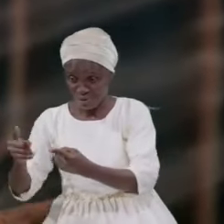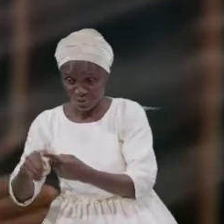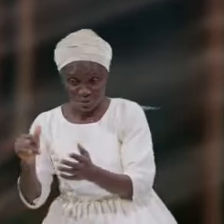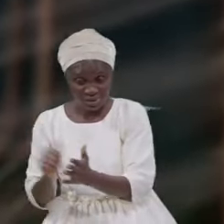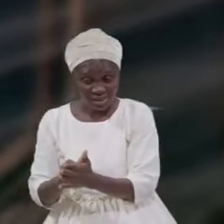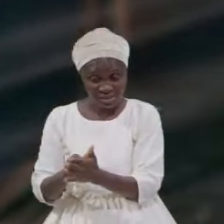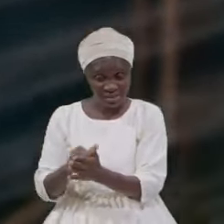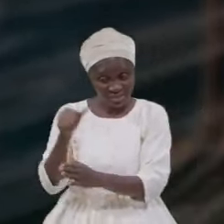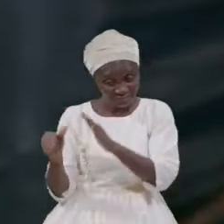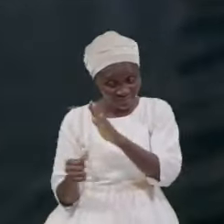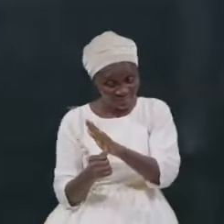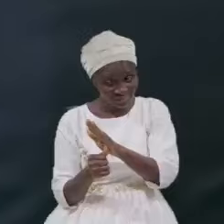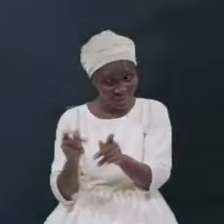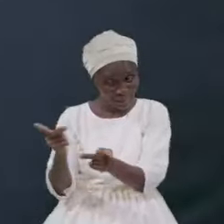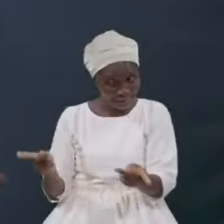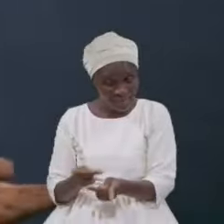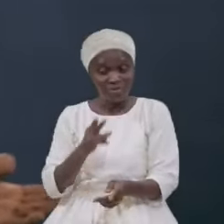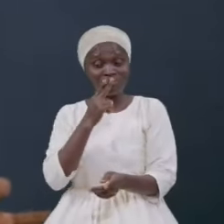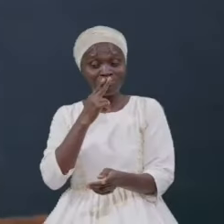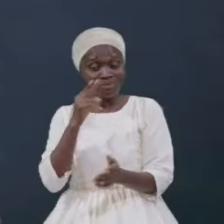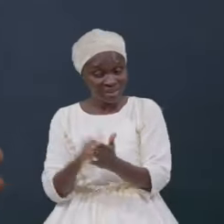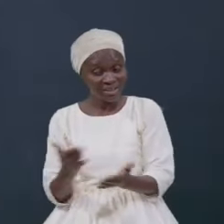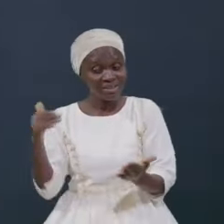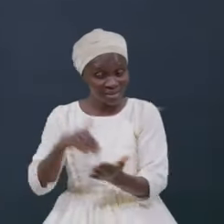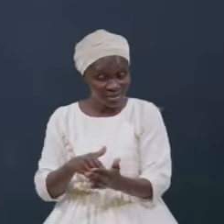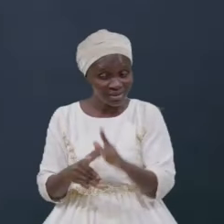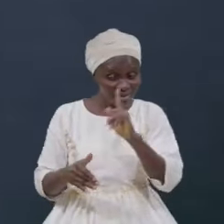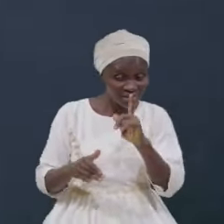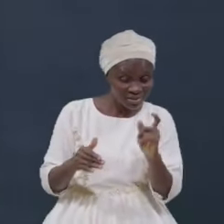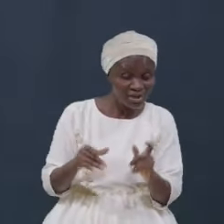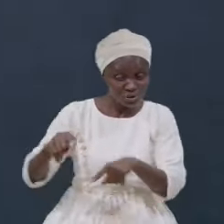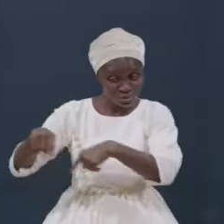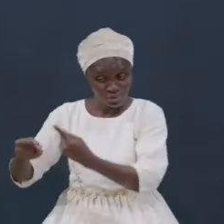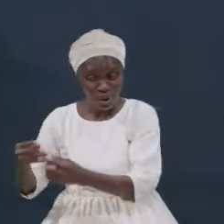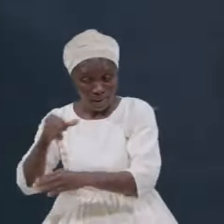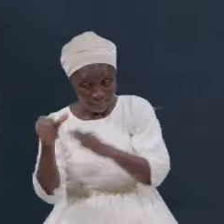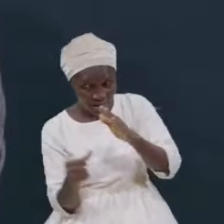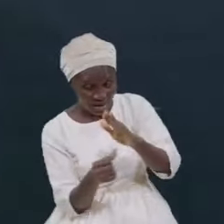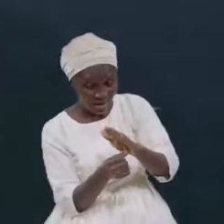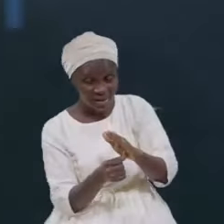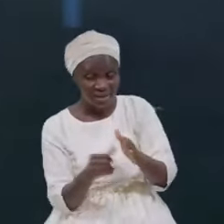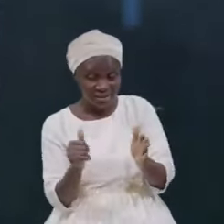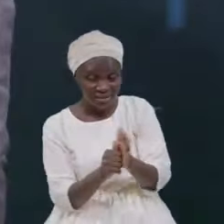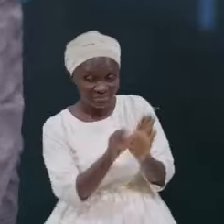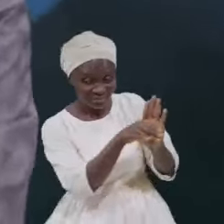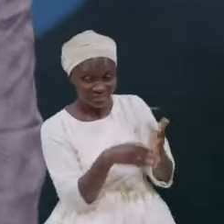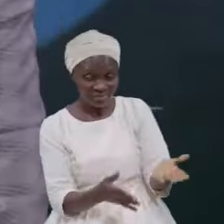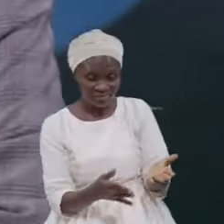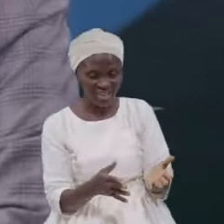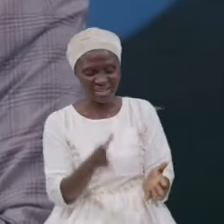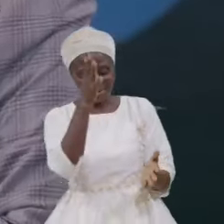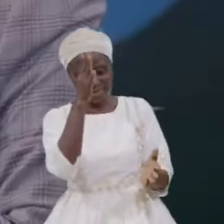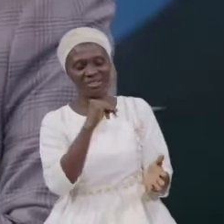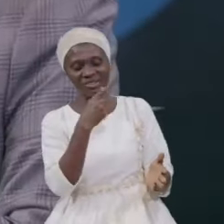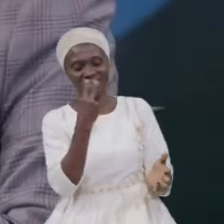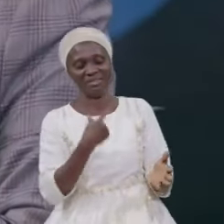that thing again. You go behind the closed door that they will not see me. Pastor will not see me. I'm a member